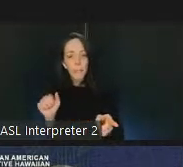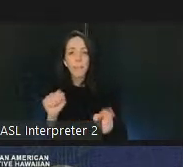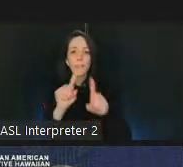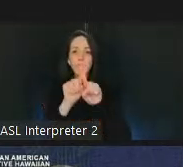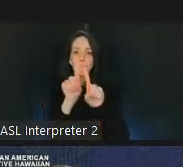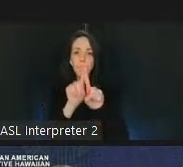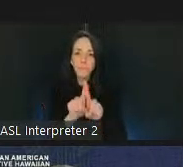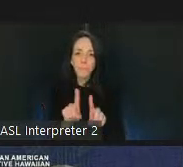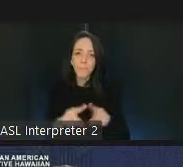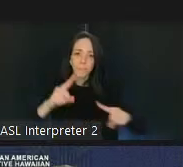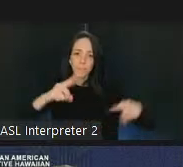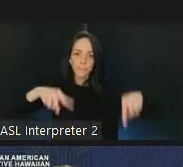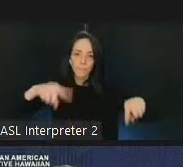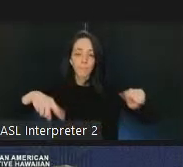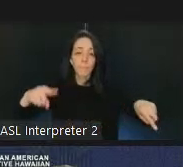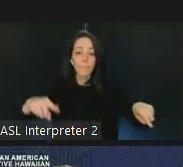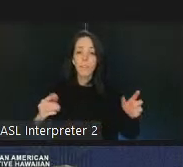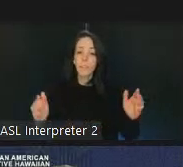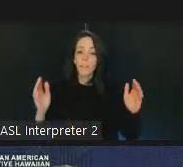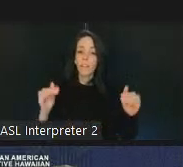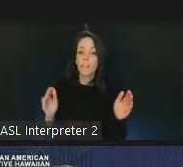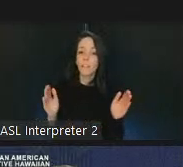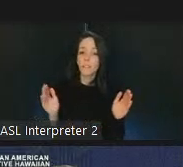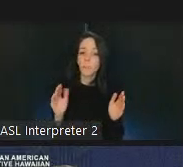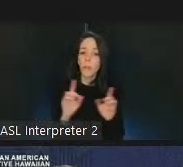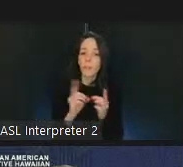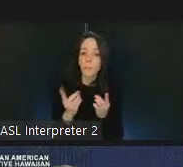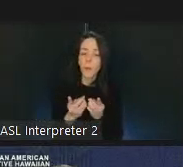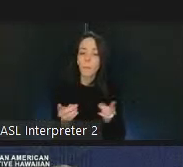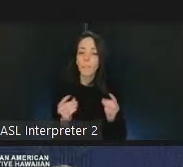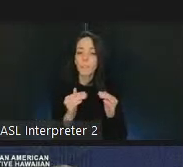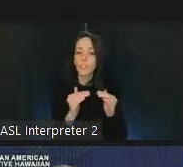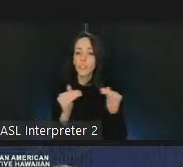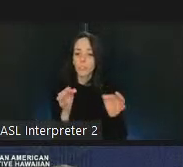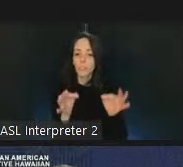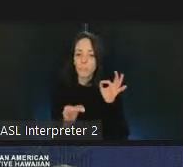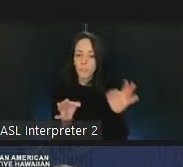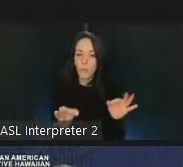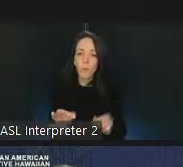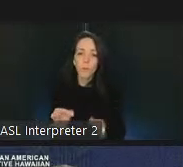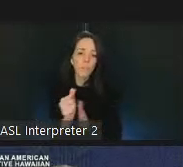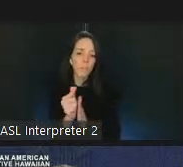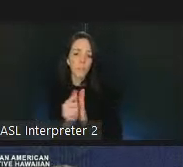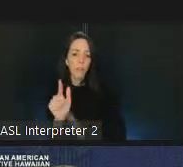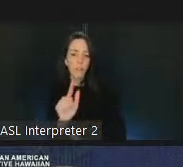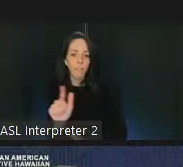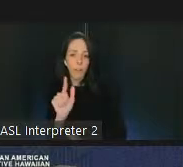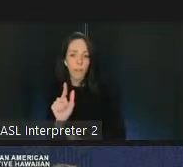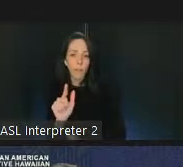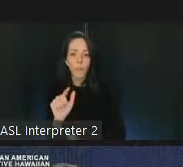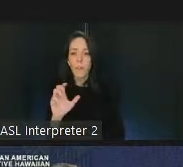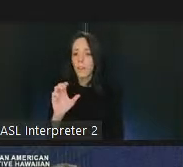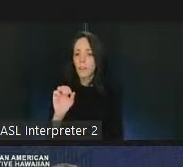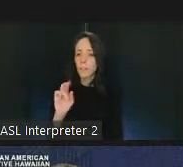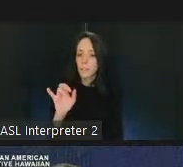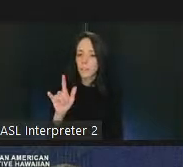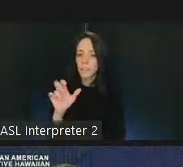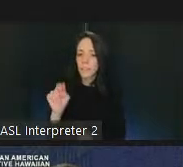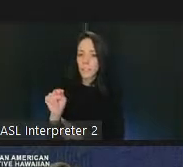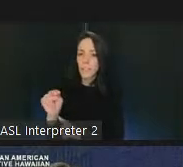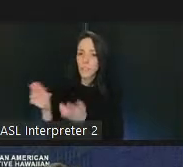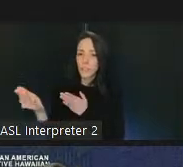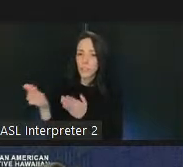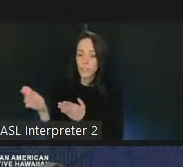the smaller departments of Justice Court, Law Library, and Conciliation Services also include investments for interpretation and